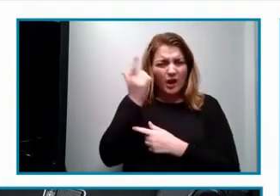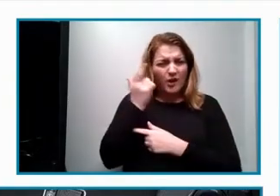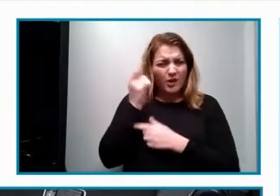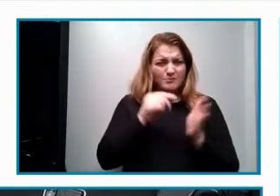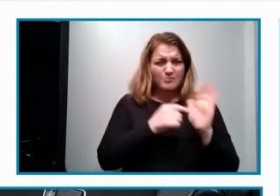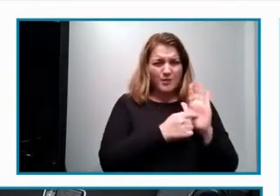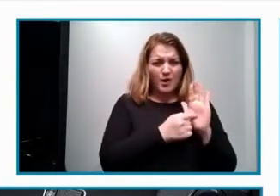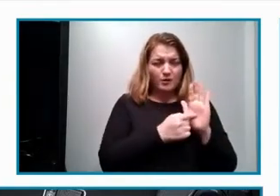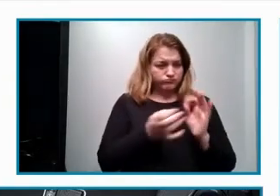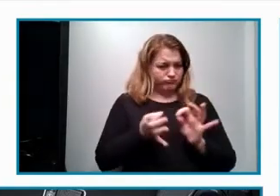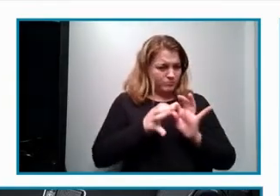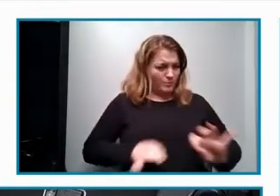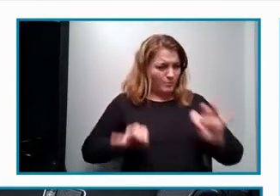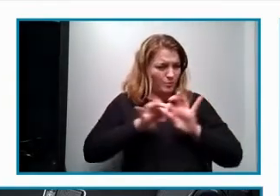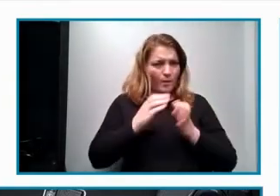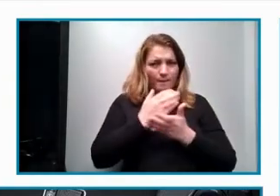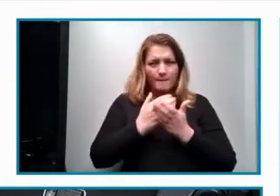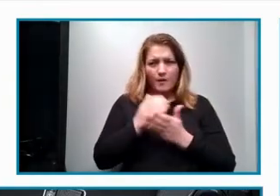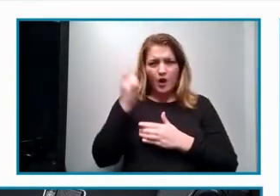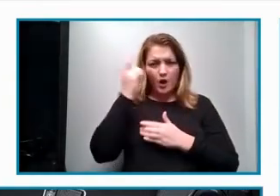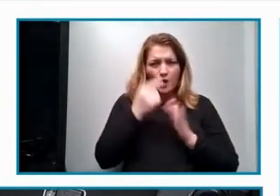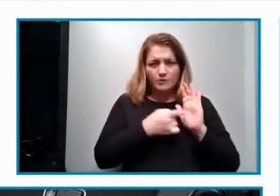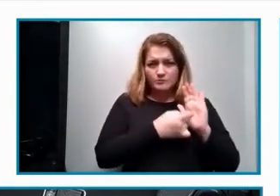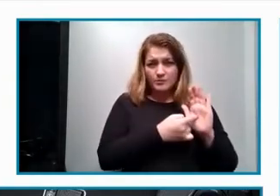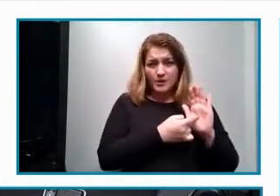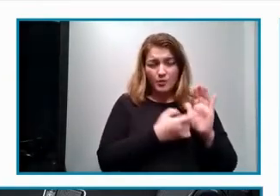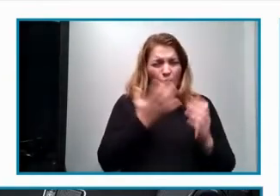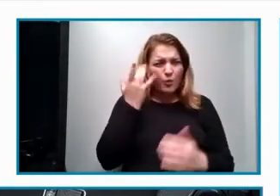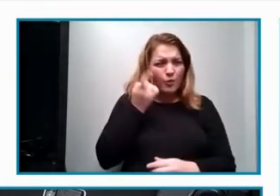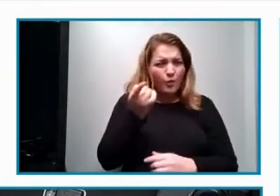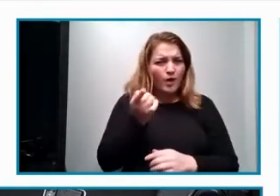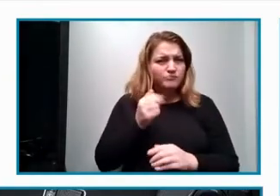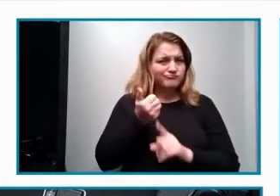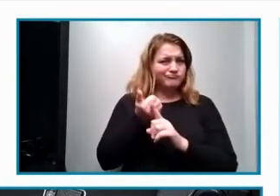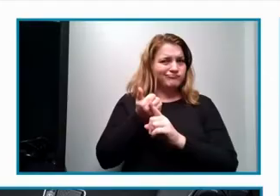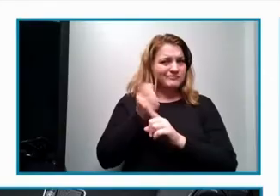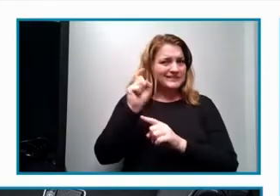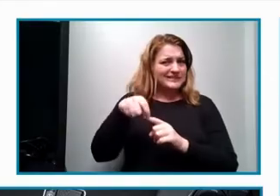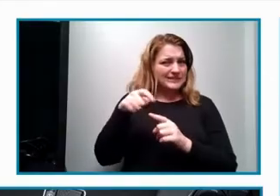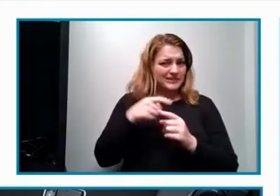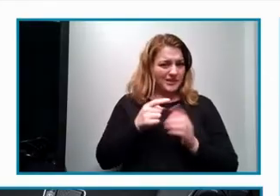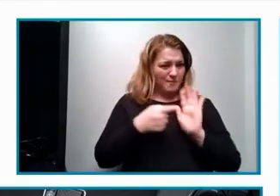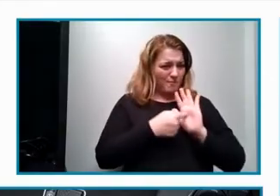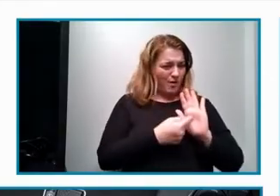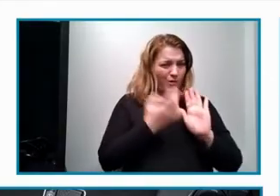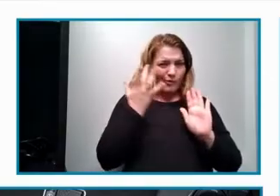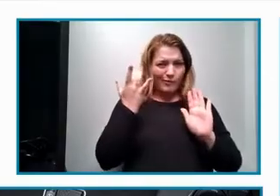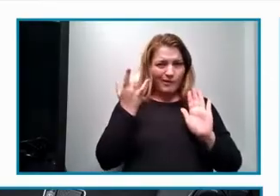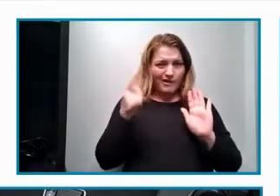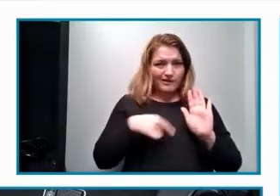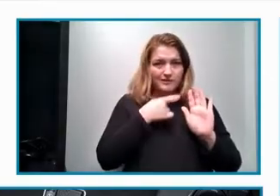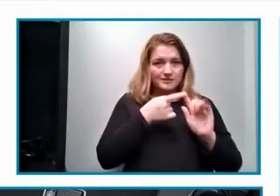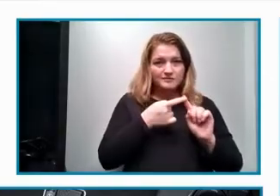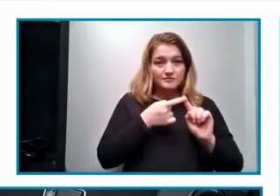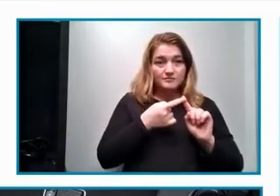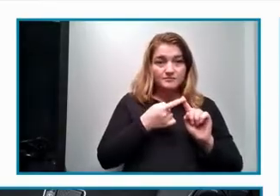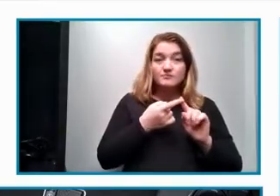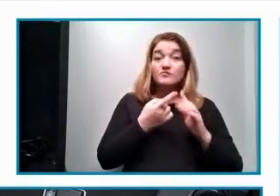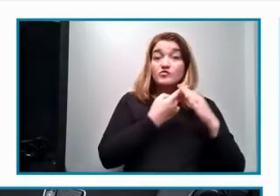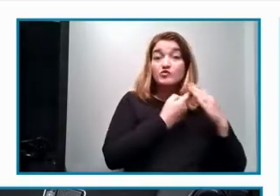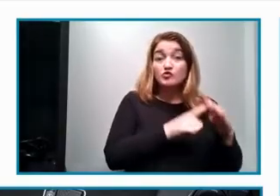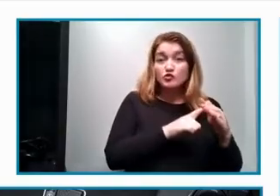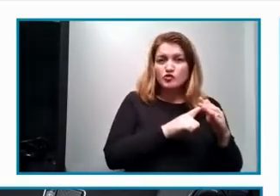get a better understanding of why programs need these models, and we'll talk about the starting point for logic